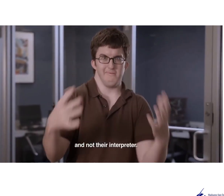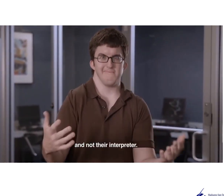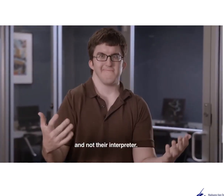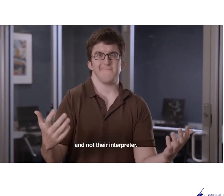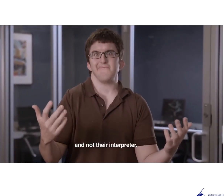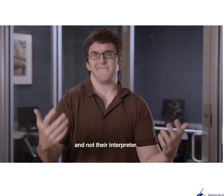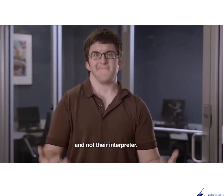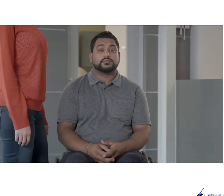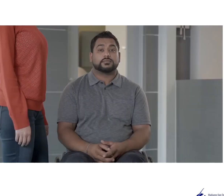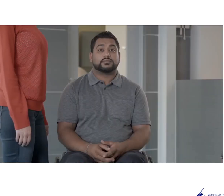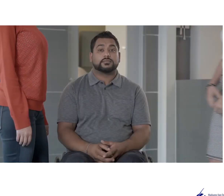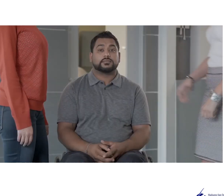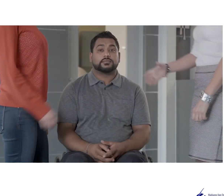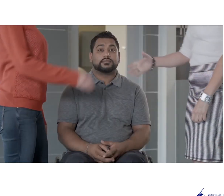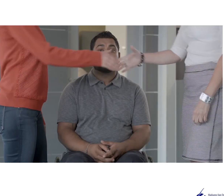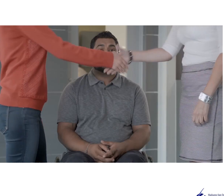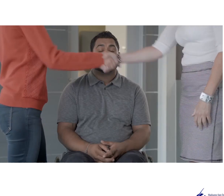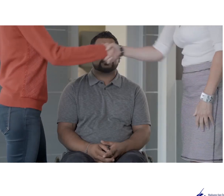and not their interpreter.